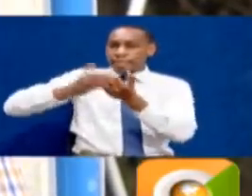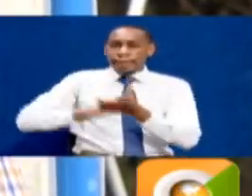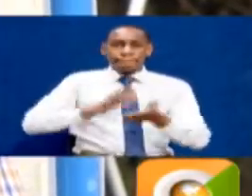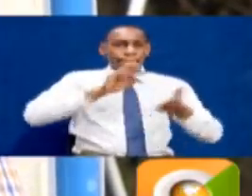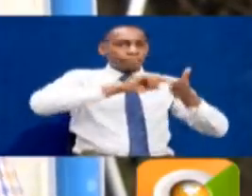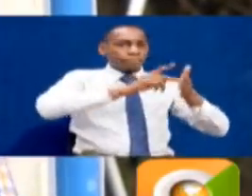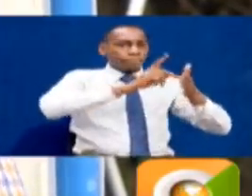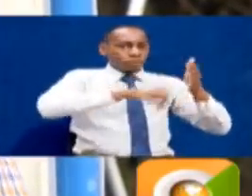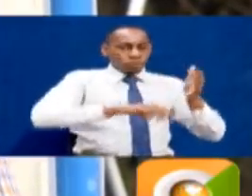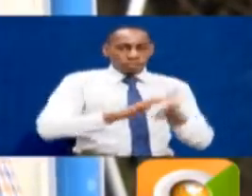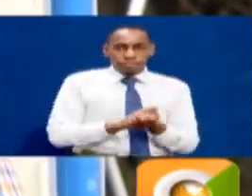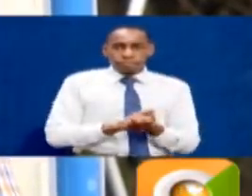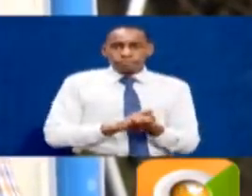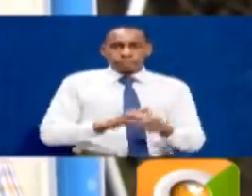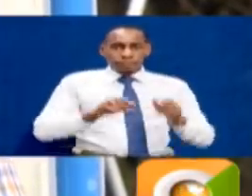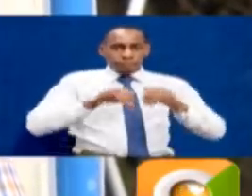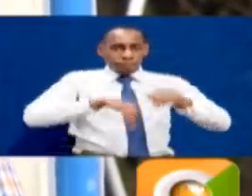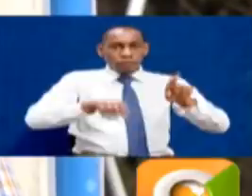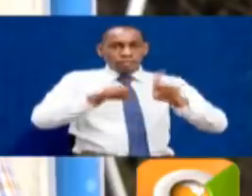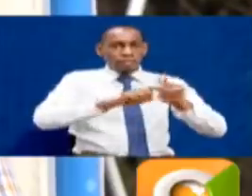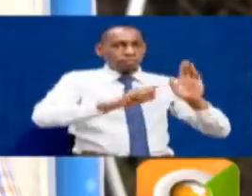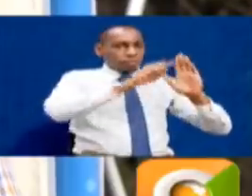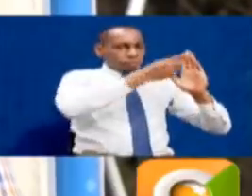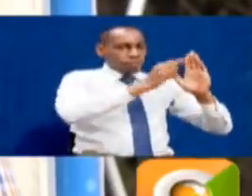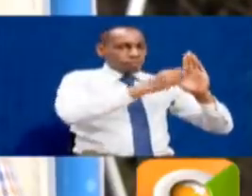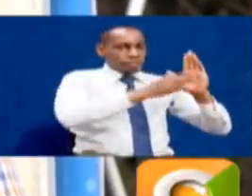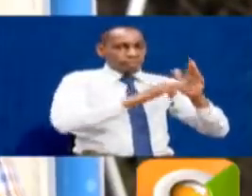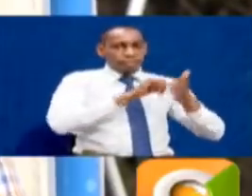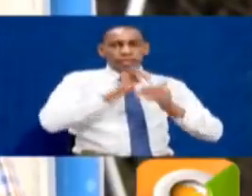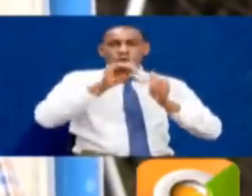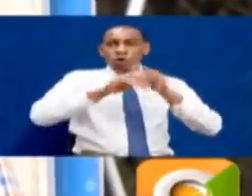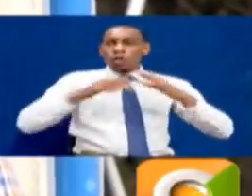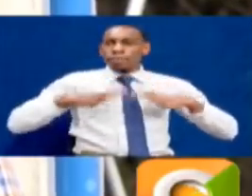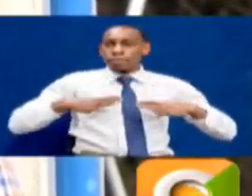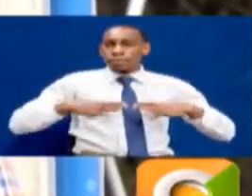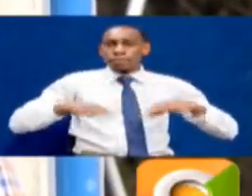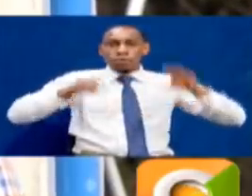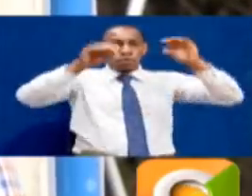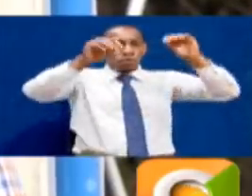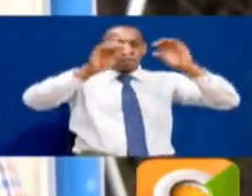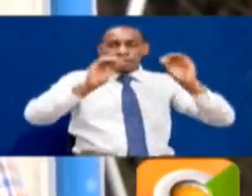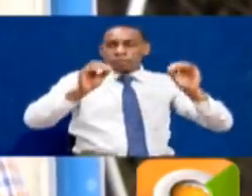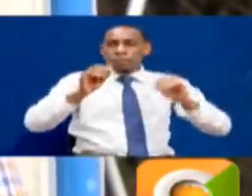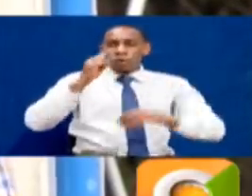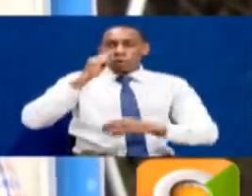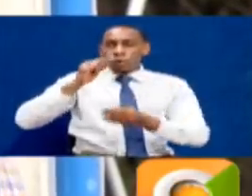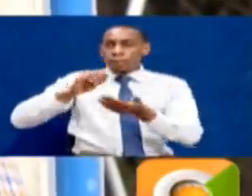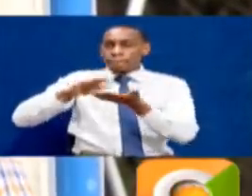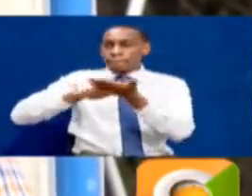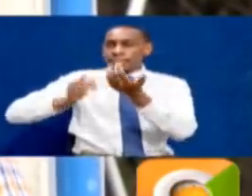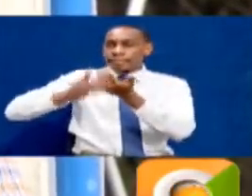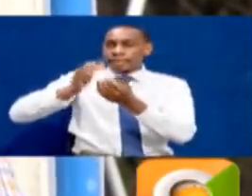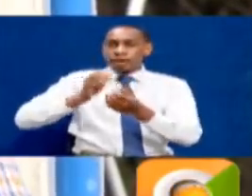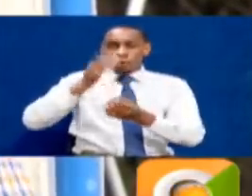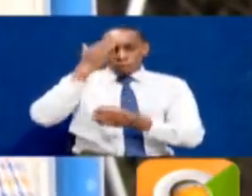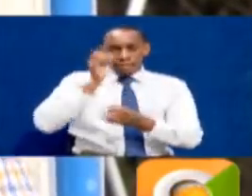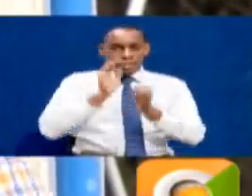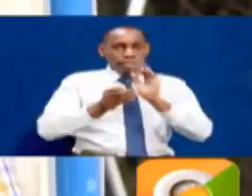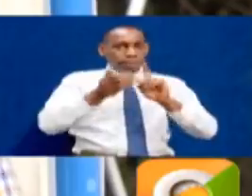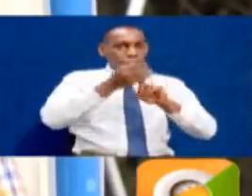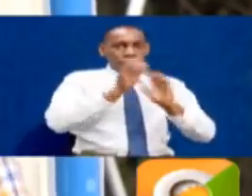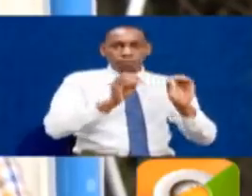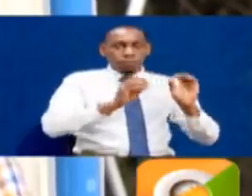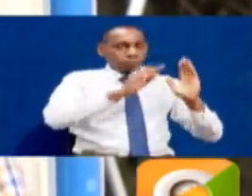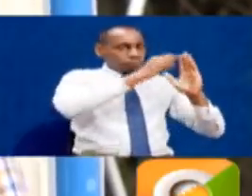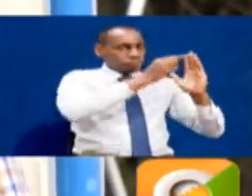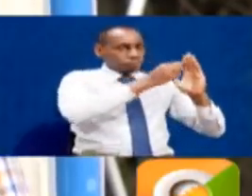it means, therefore, based on these parameters, that not everybody will qualify for home-based care. Because if you don't meet